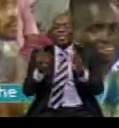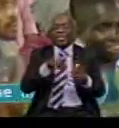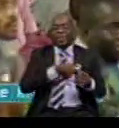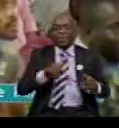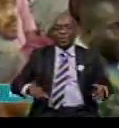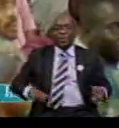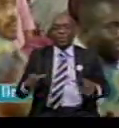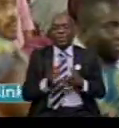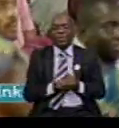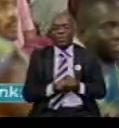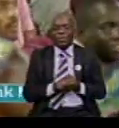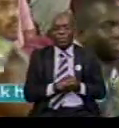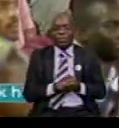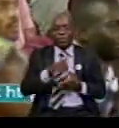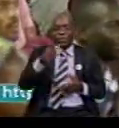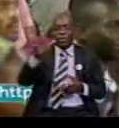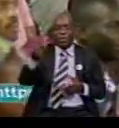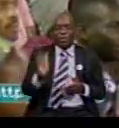Double miracles,